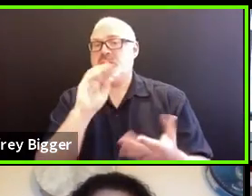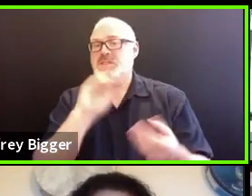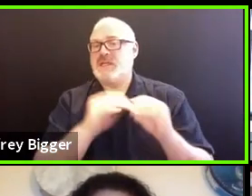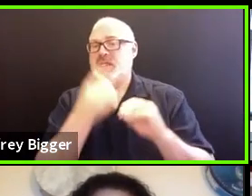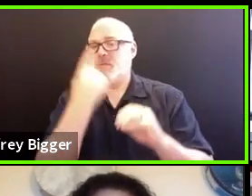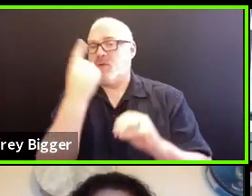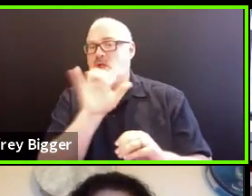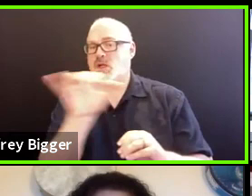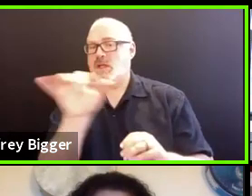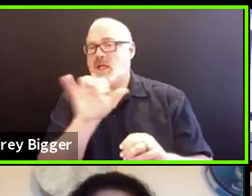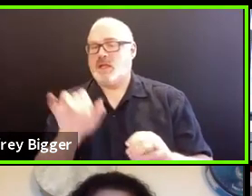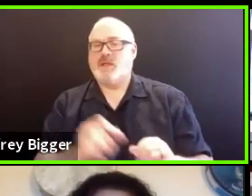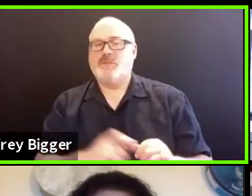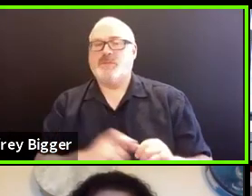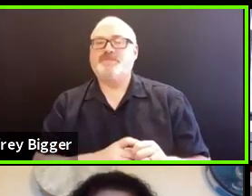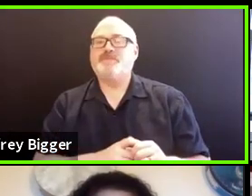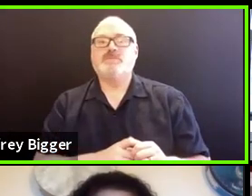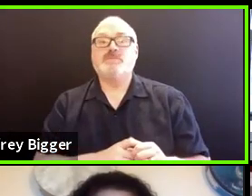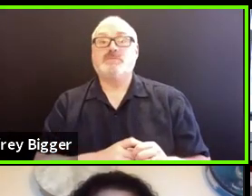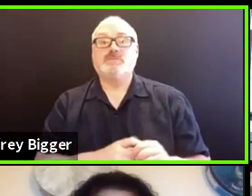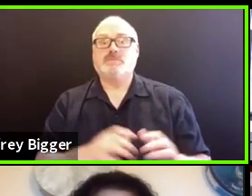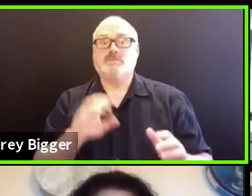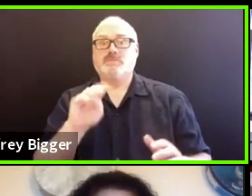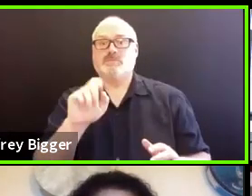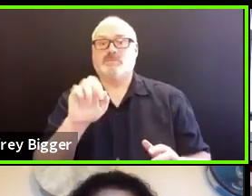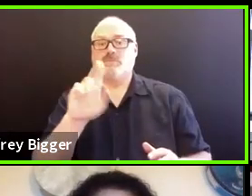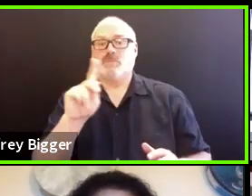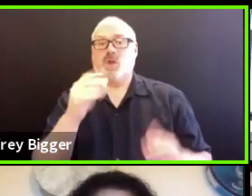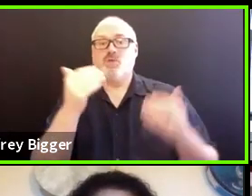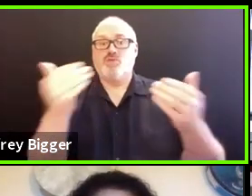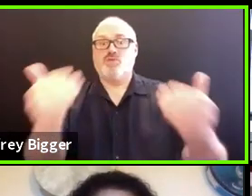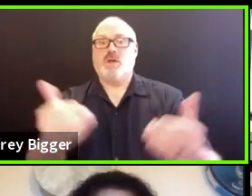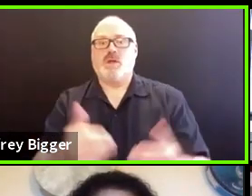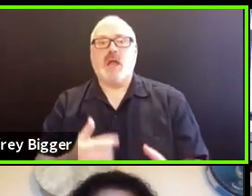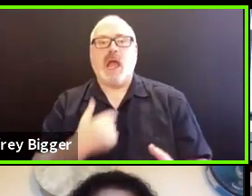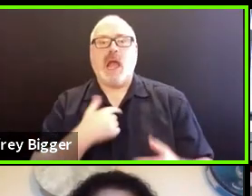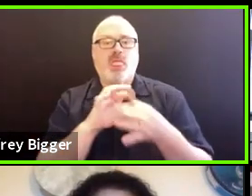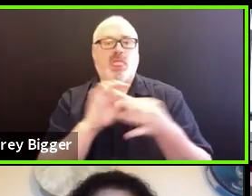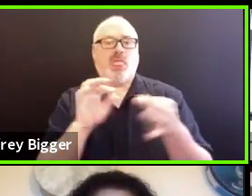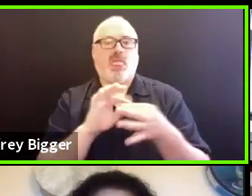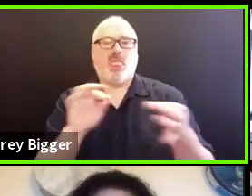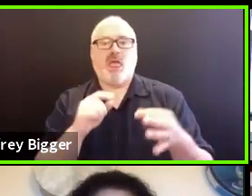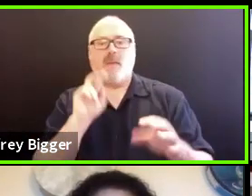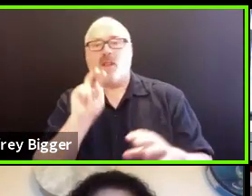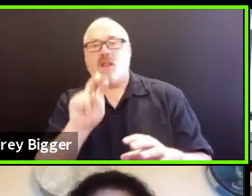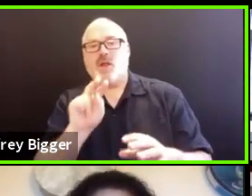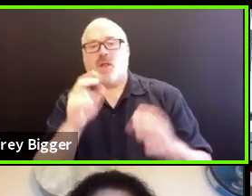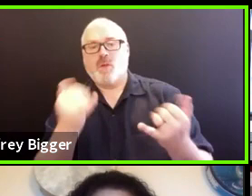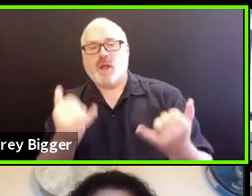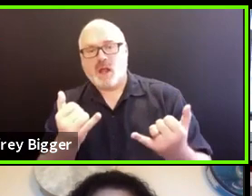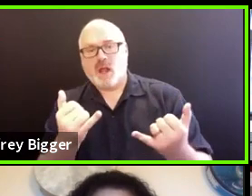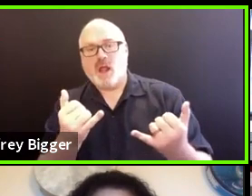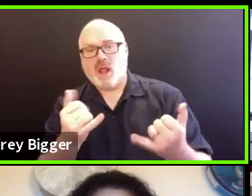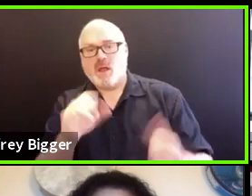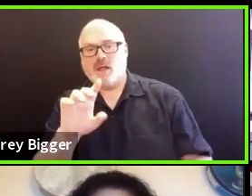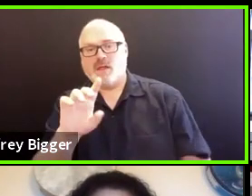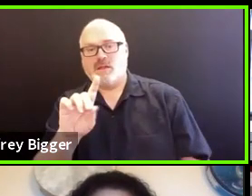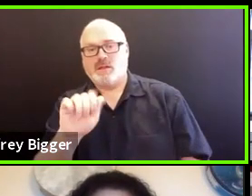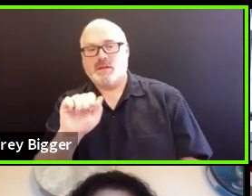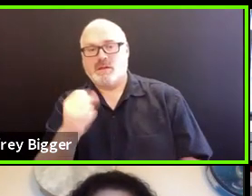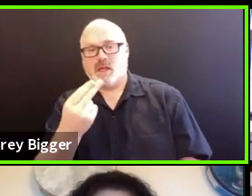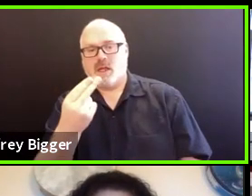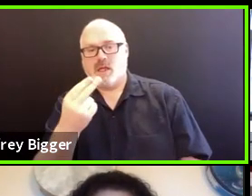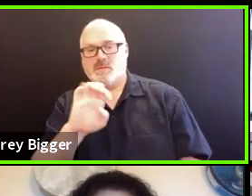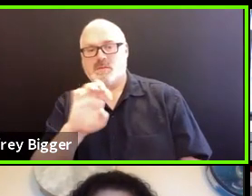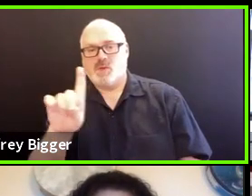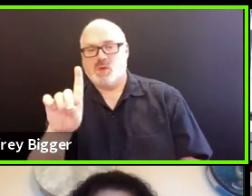first time, oh, I'm sorry. Mark, go ahead if you'd like to. I was going to say, I'm looking right now on the dashboard. Point